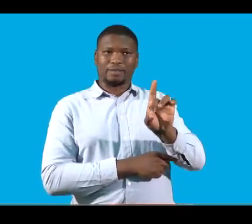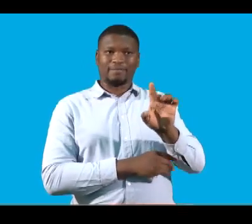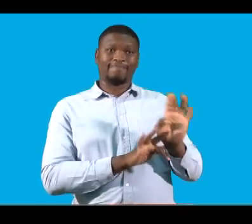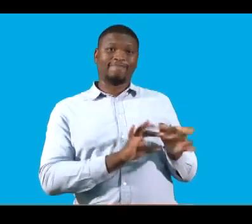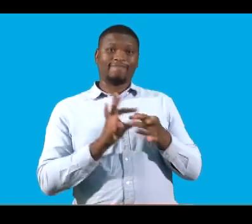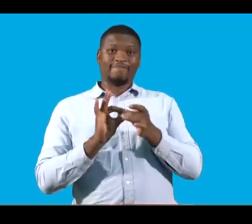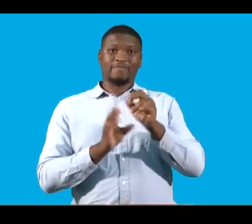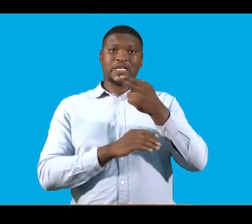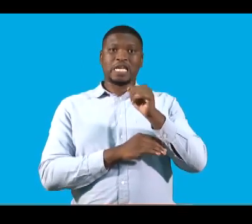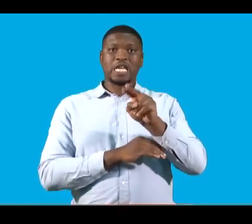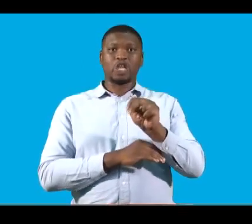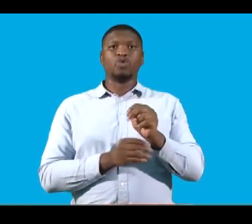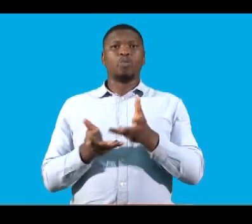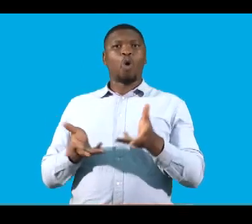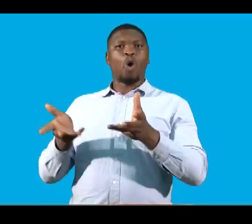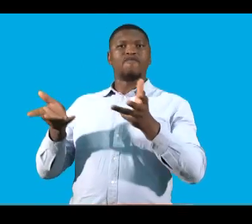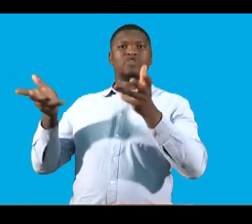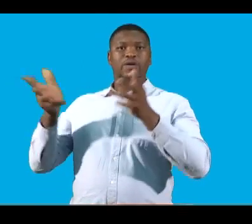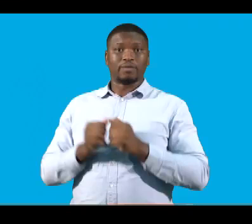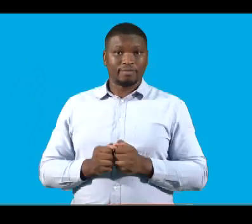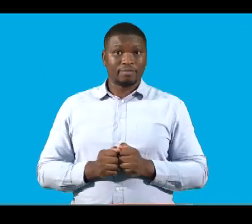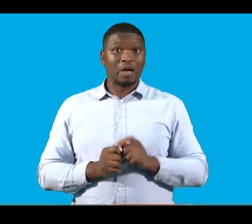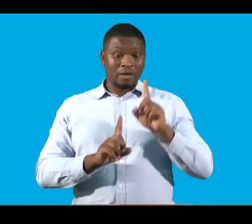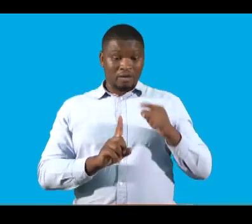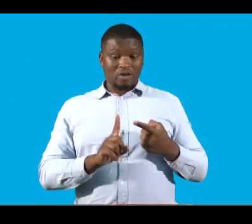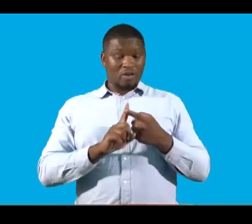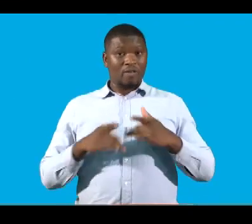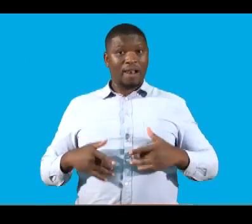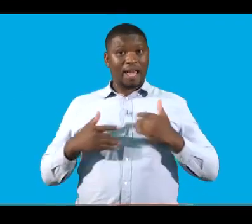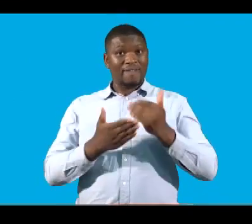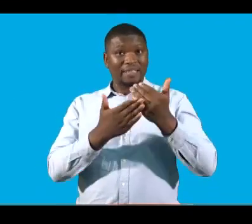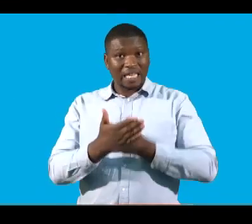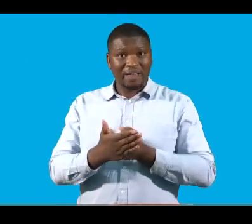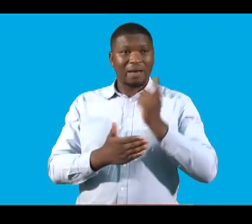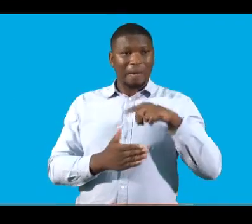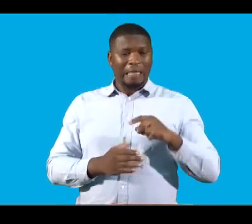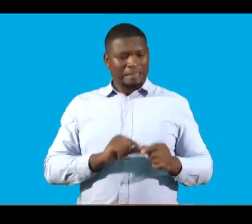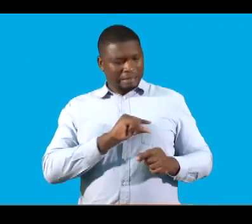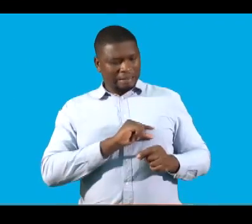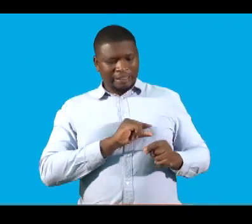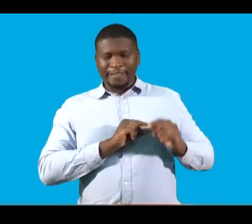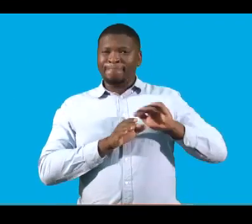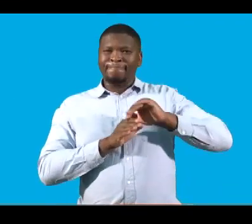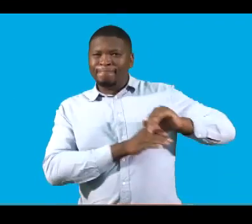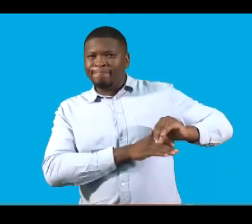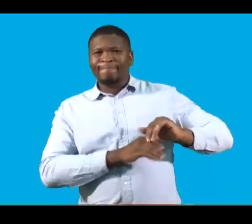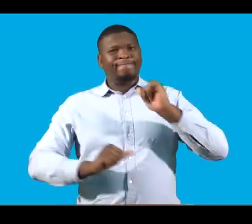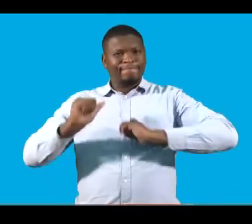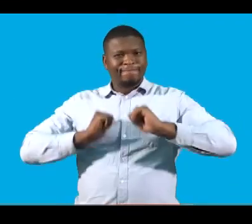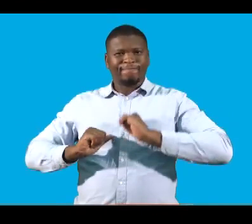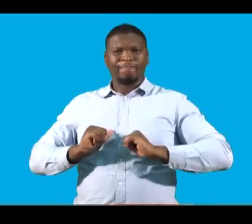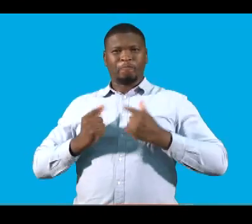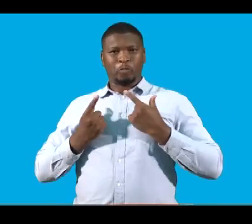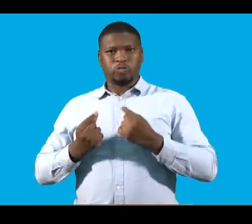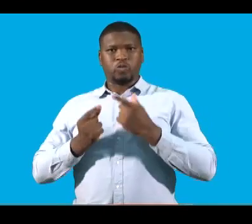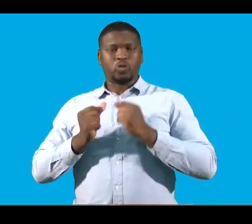offering. Now we're explaining it further. However, in order to survive, he has to go against his conscience and resort to